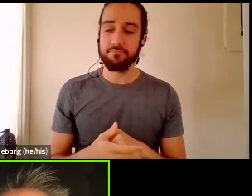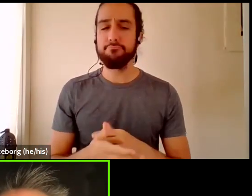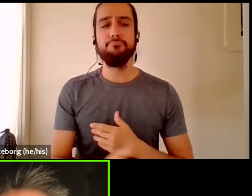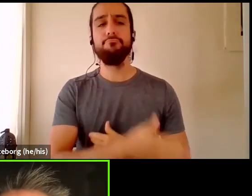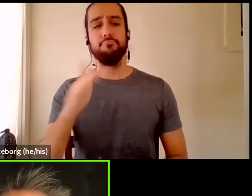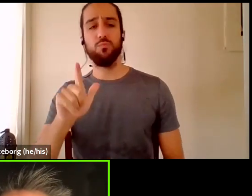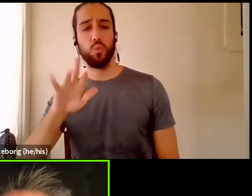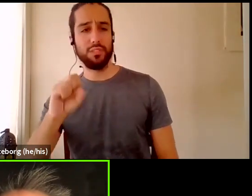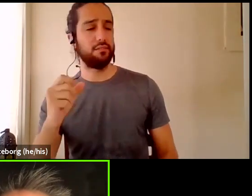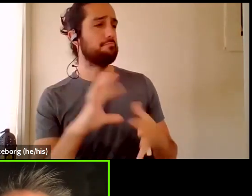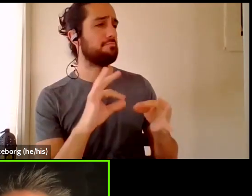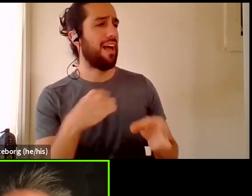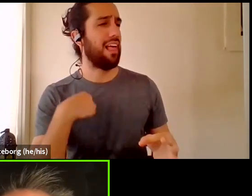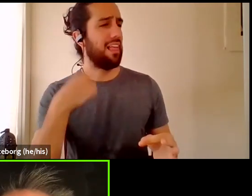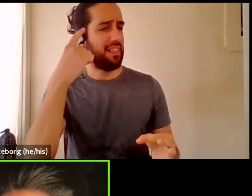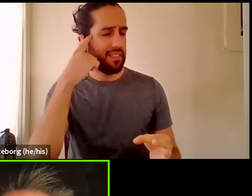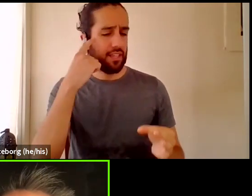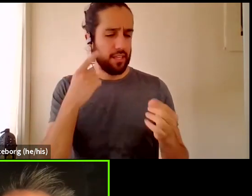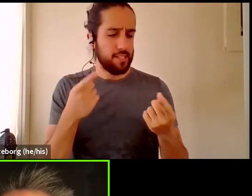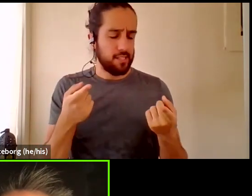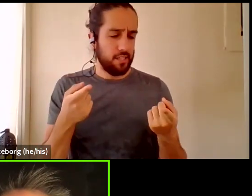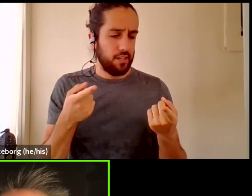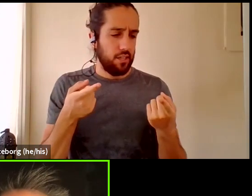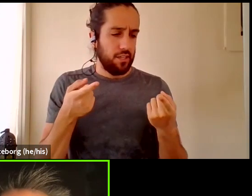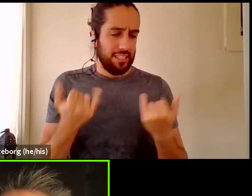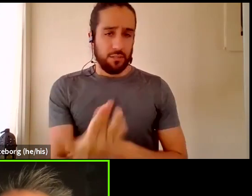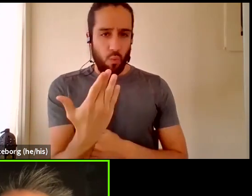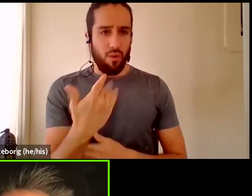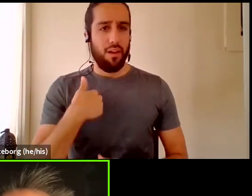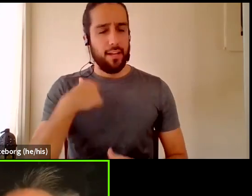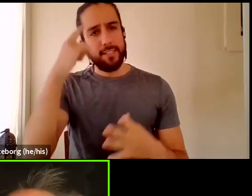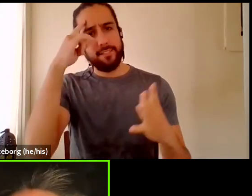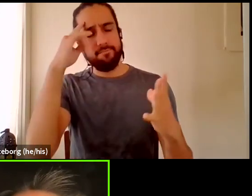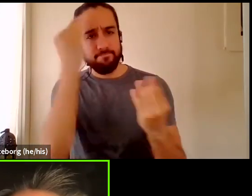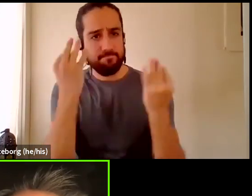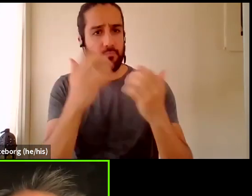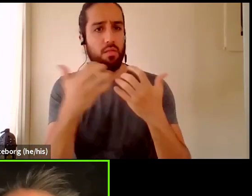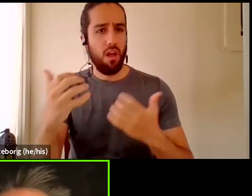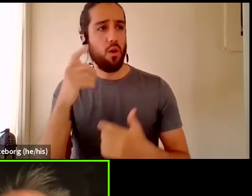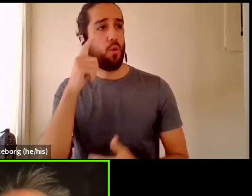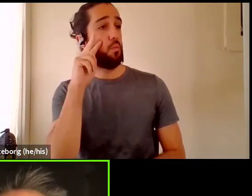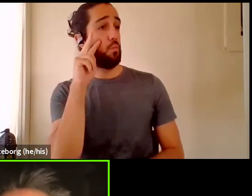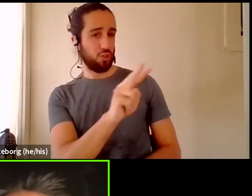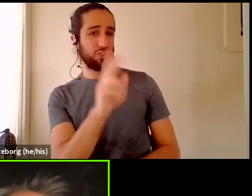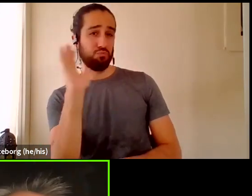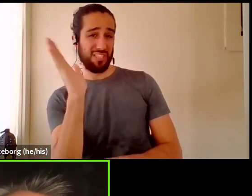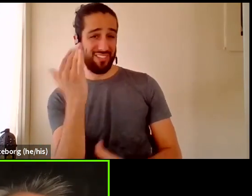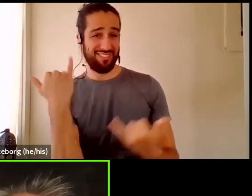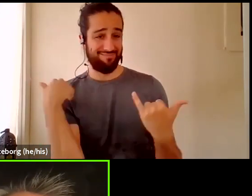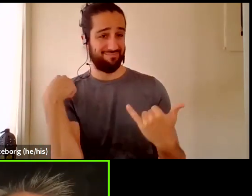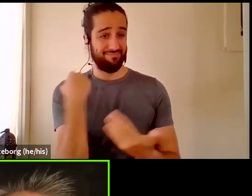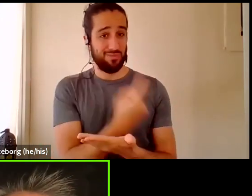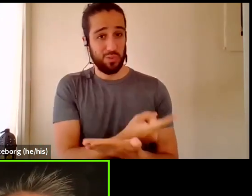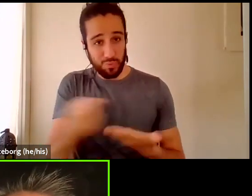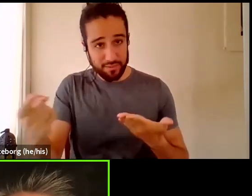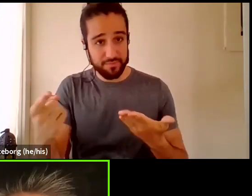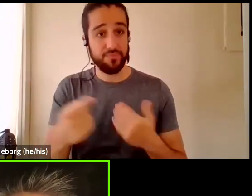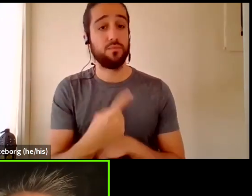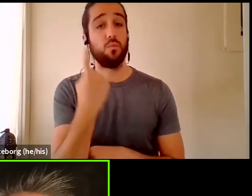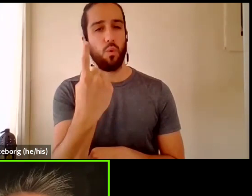started, I've been meditating a lot about this past week watching the presentations. And one of the presentations that really took me